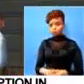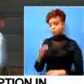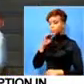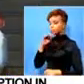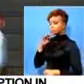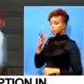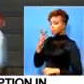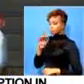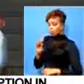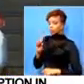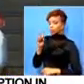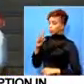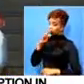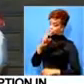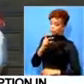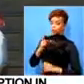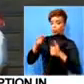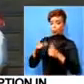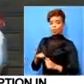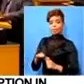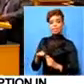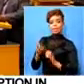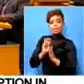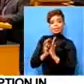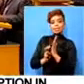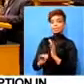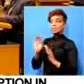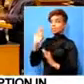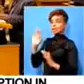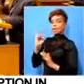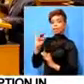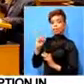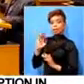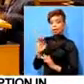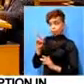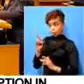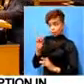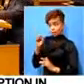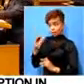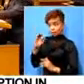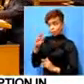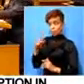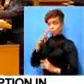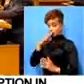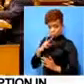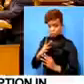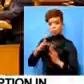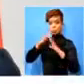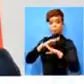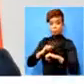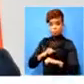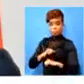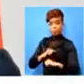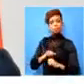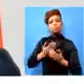seen those conditions yourself as yet as the SACP. We have not seen the conditions except